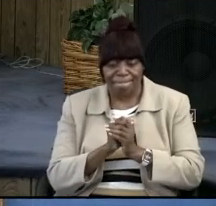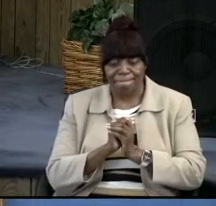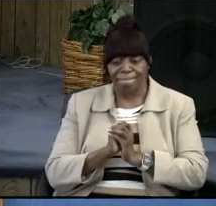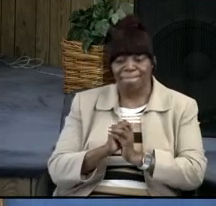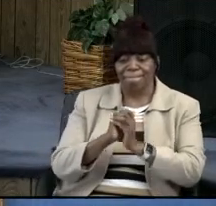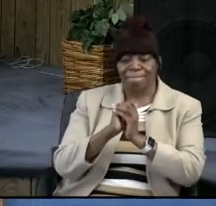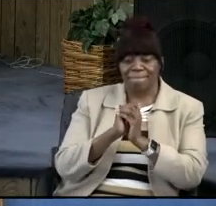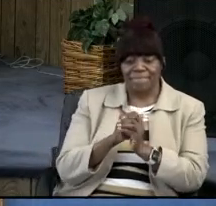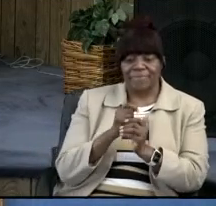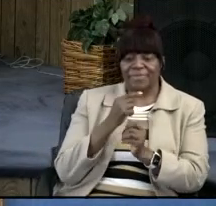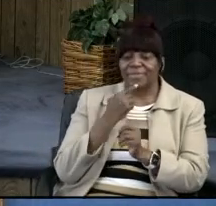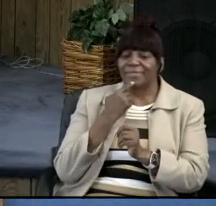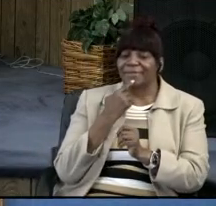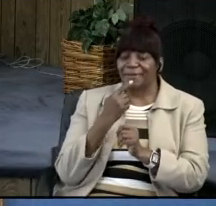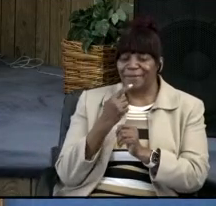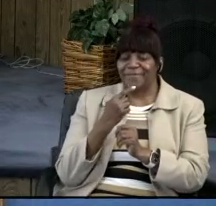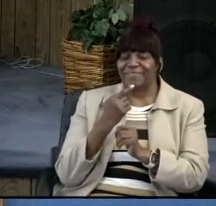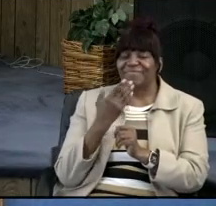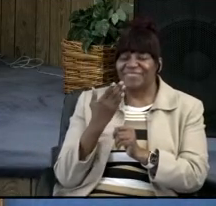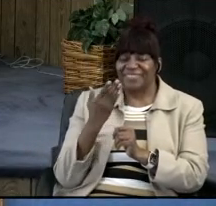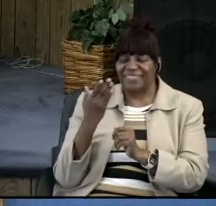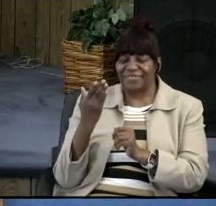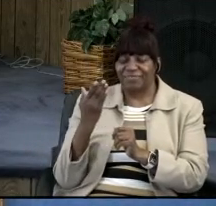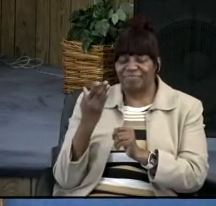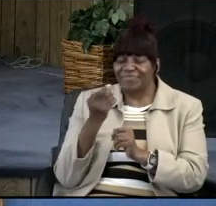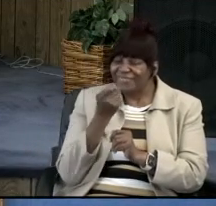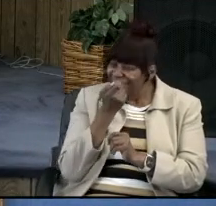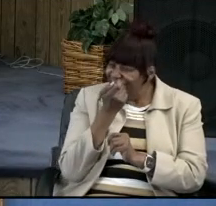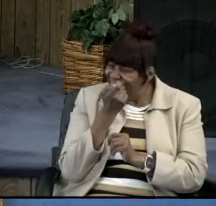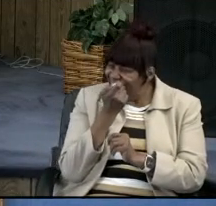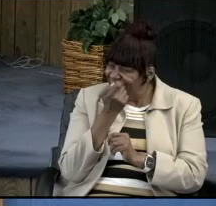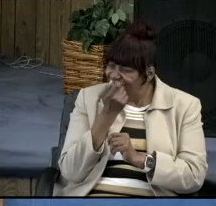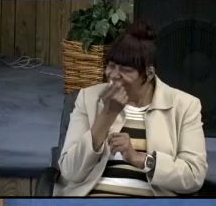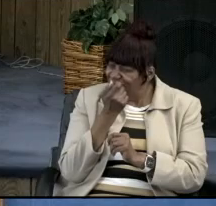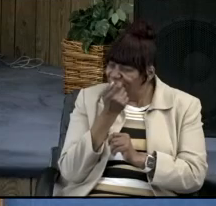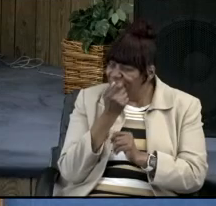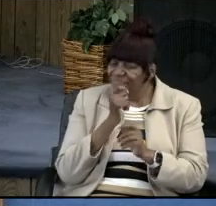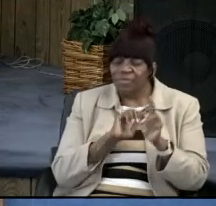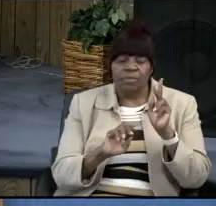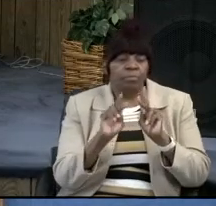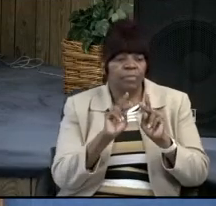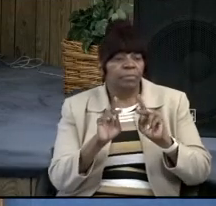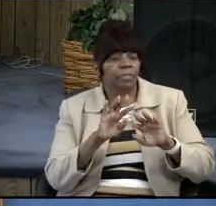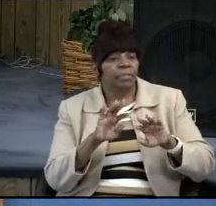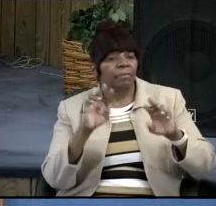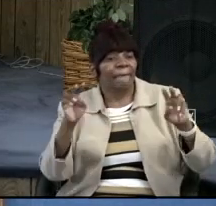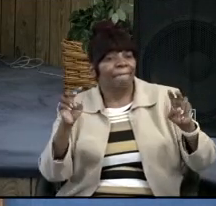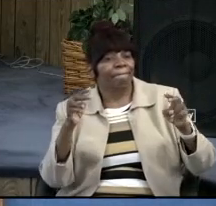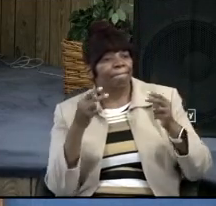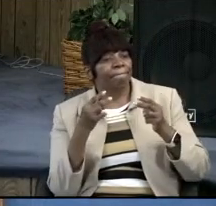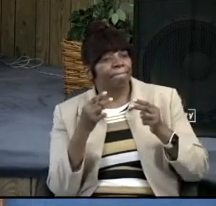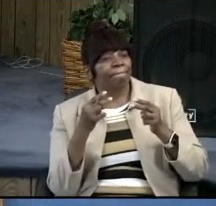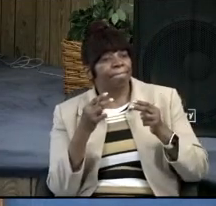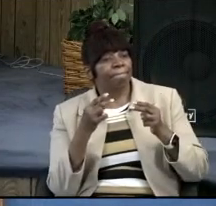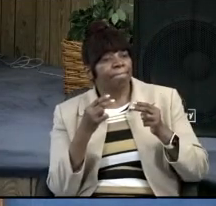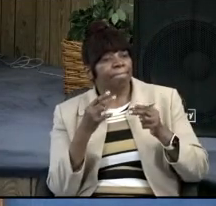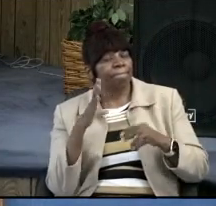Now, I'm only saying this stuff because in a little while, folks who don't know no better are going to come to our